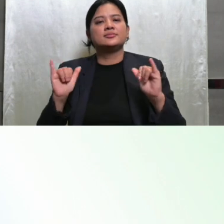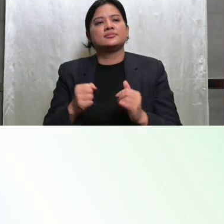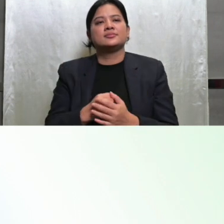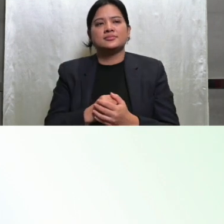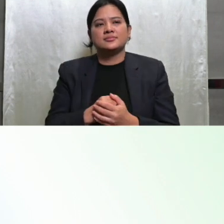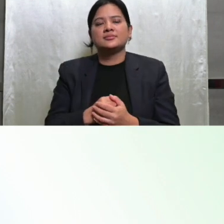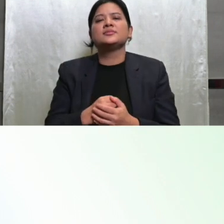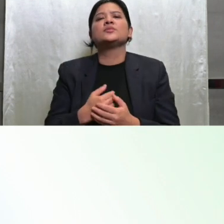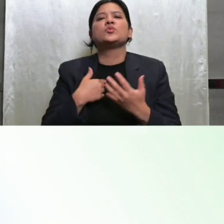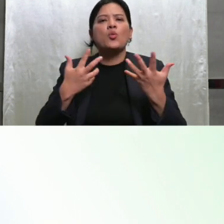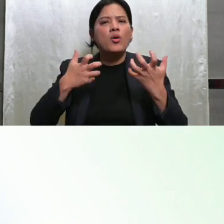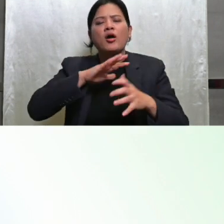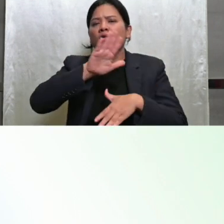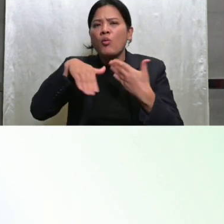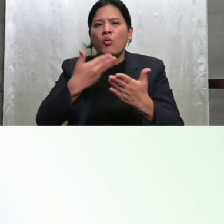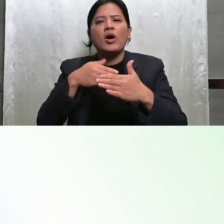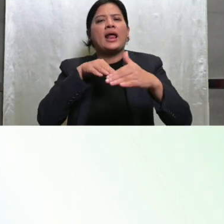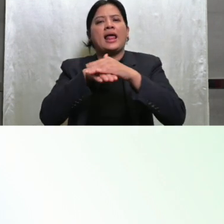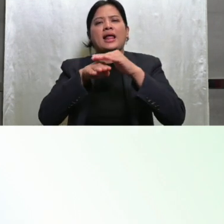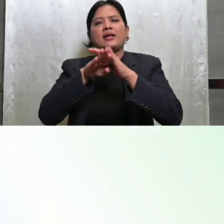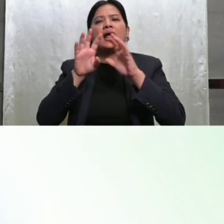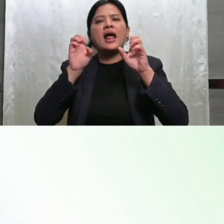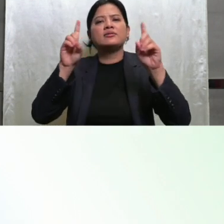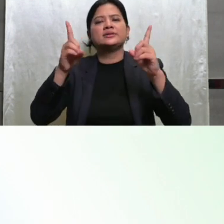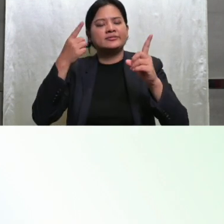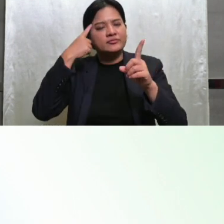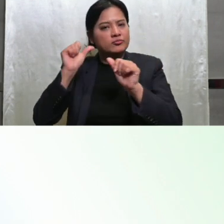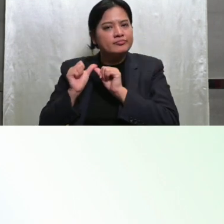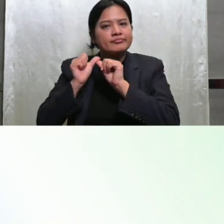everyone who wants to learn. So thank you so much.